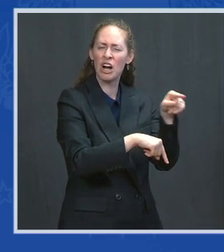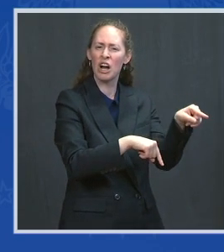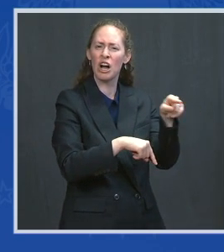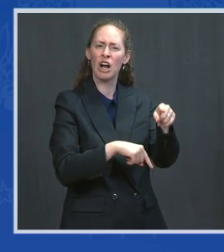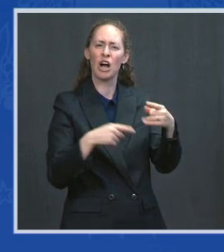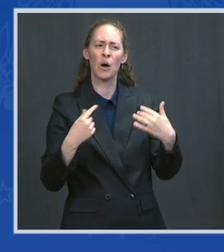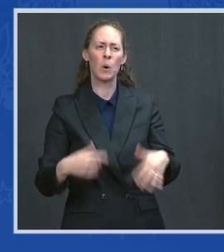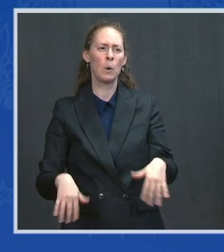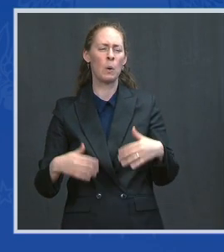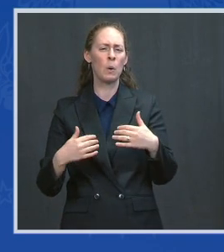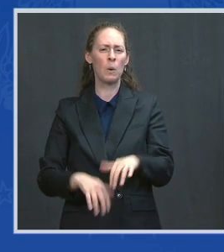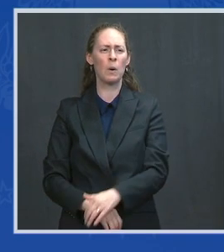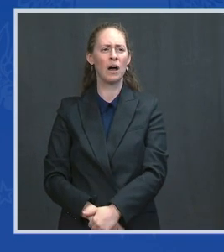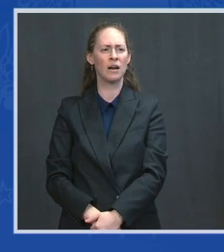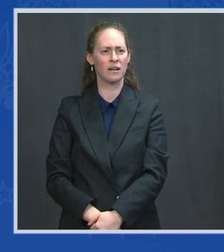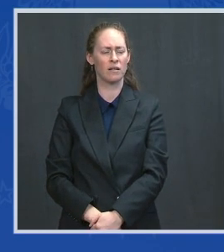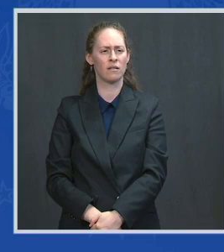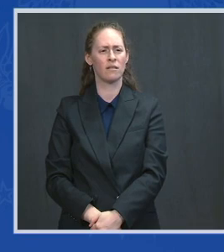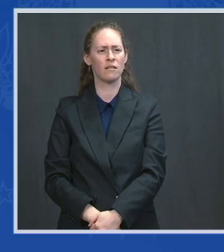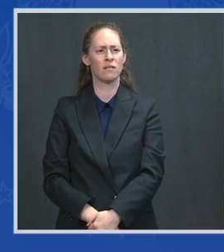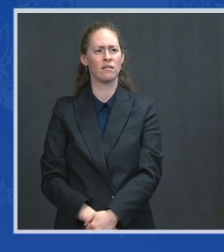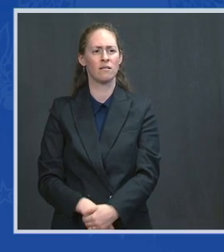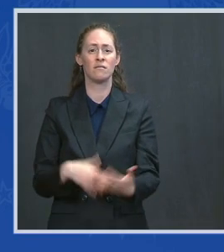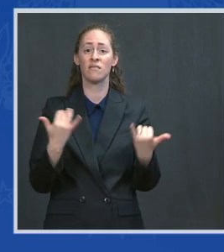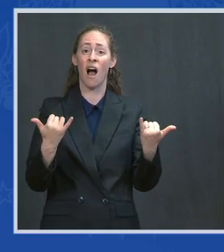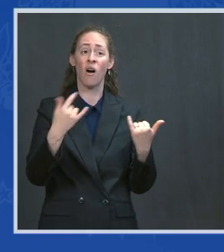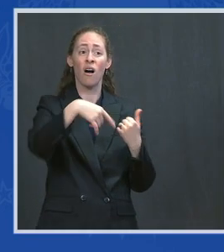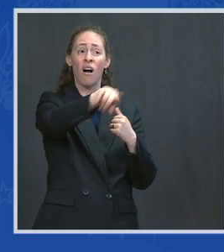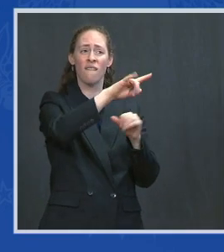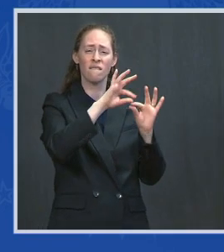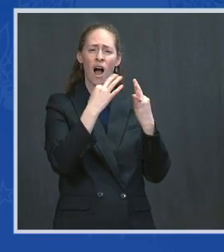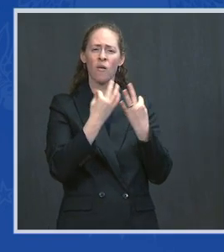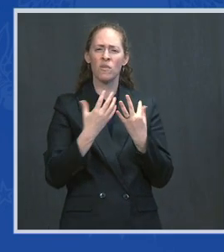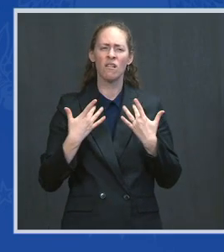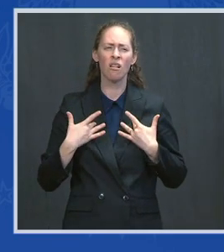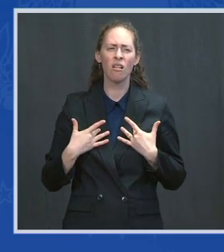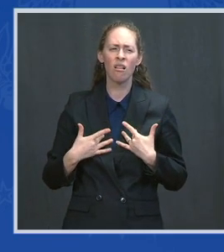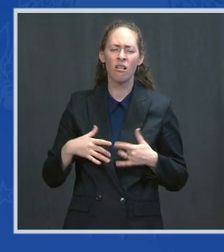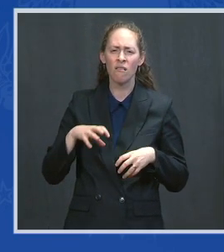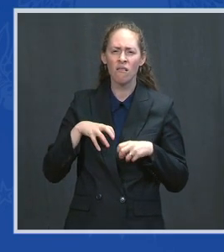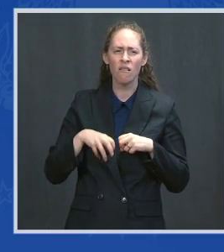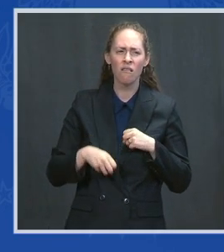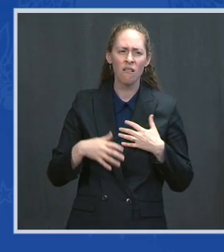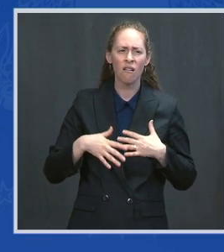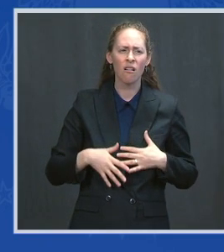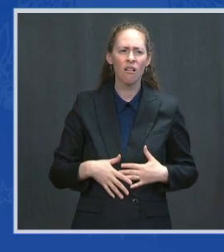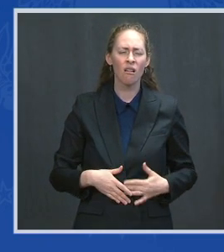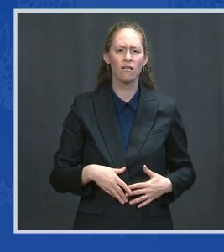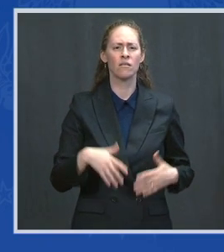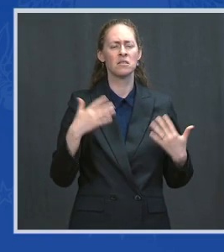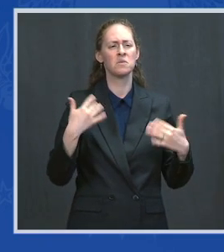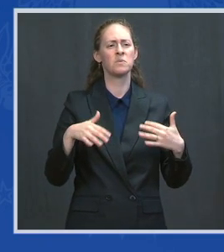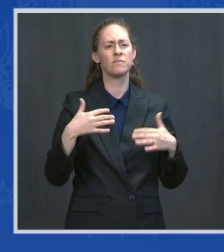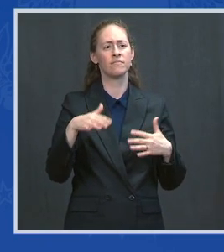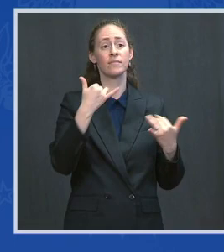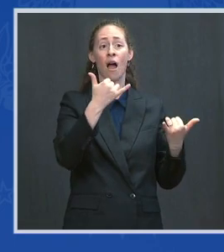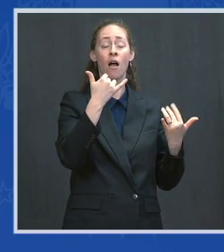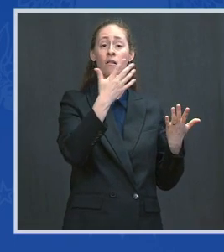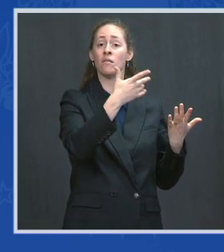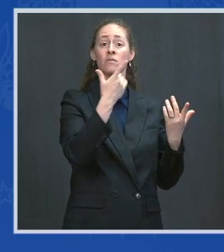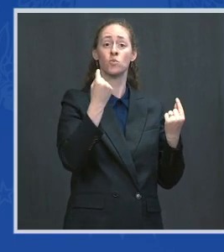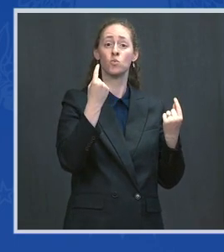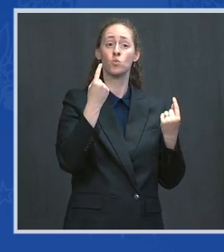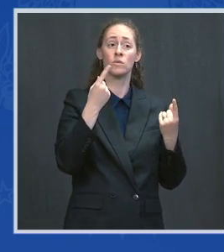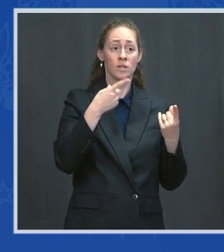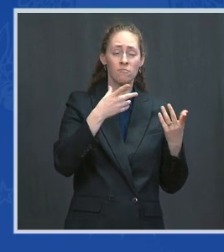share profound grief. And they've shown incredible courage to turn their pain into purpose. I hope you'll not be